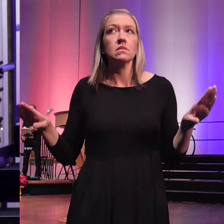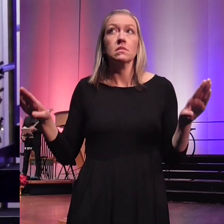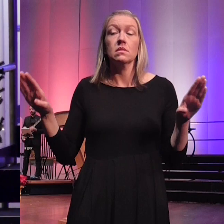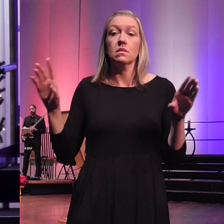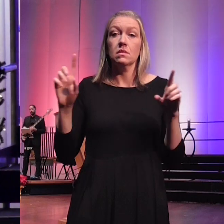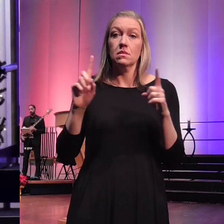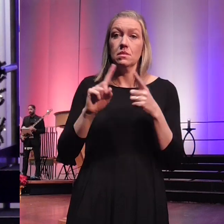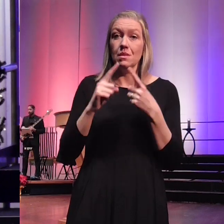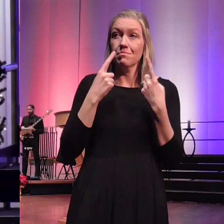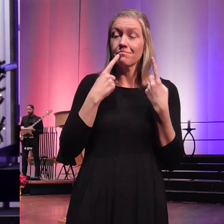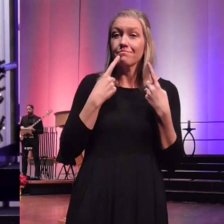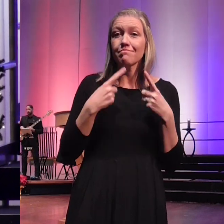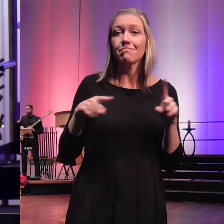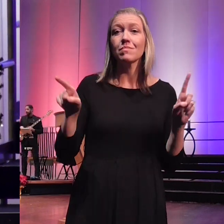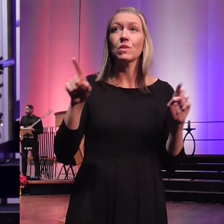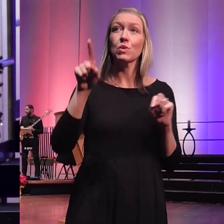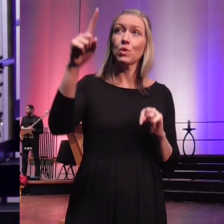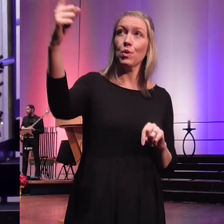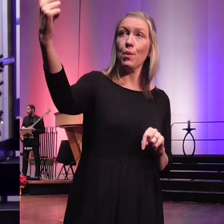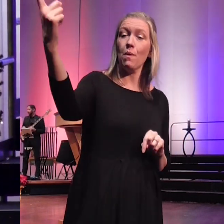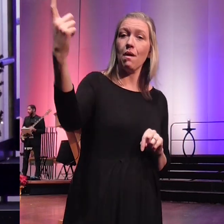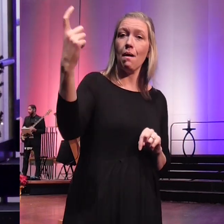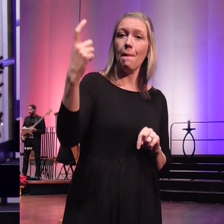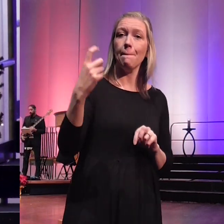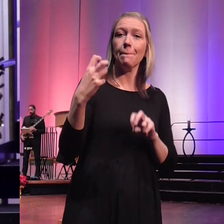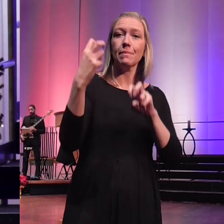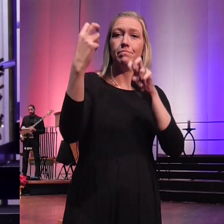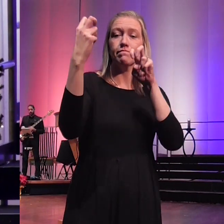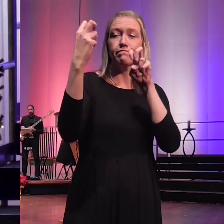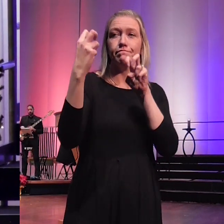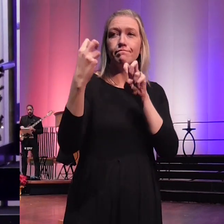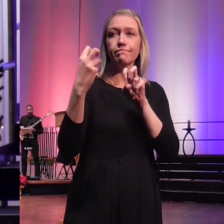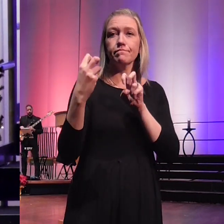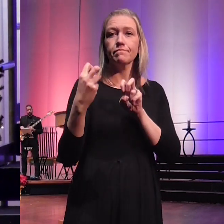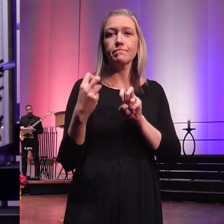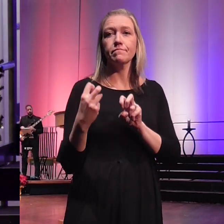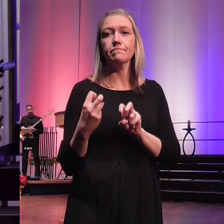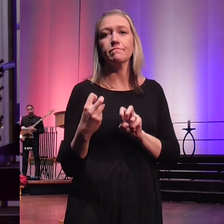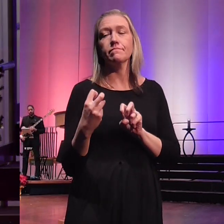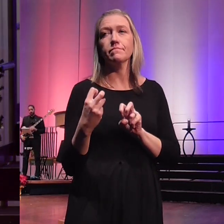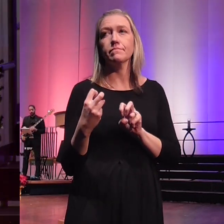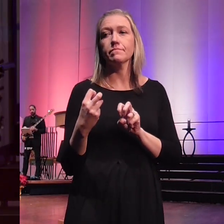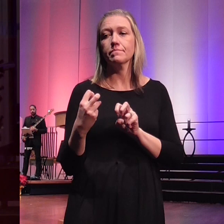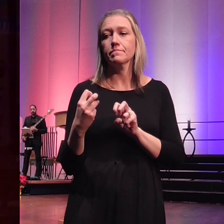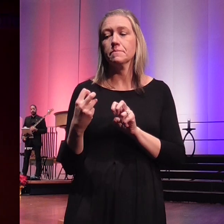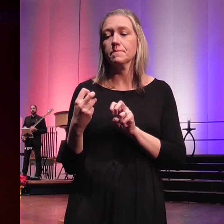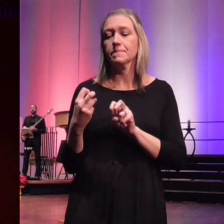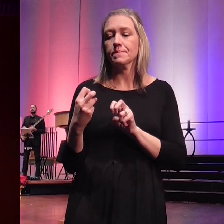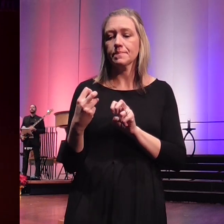until you come and sit a while with me.